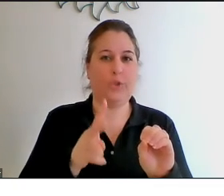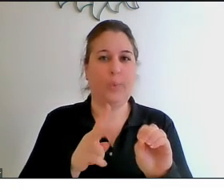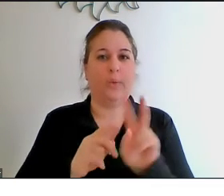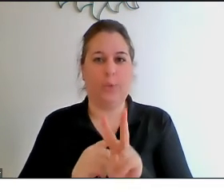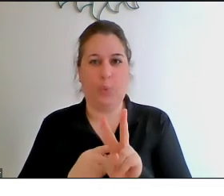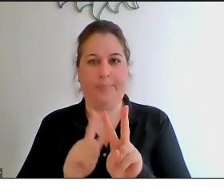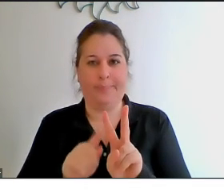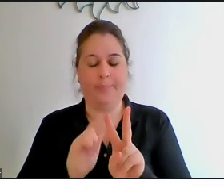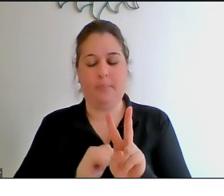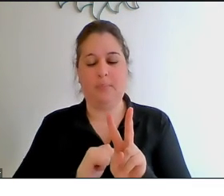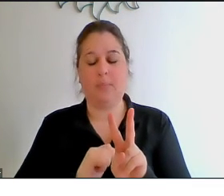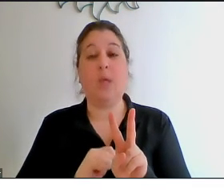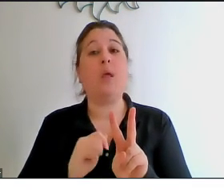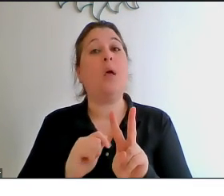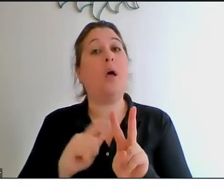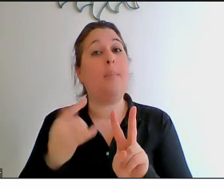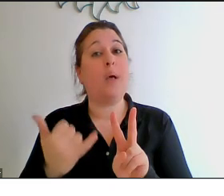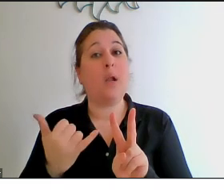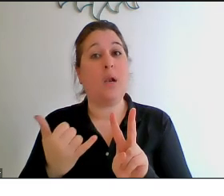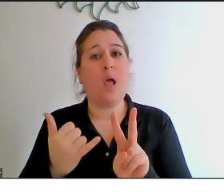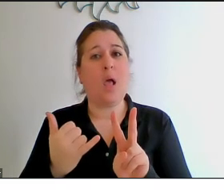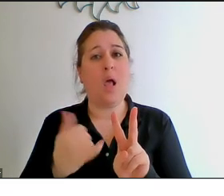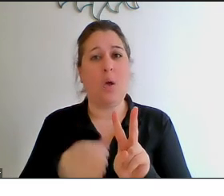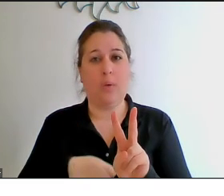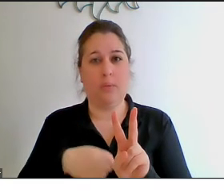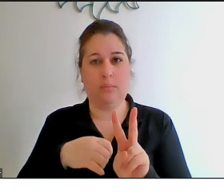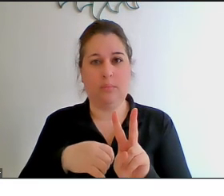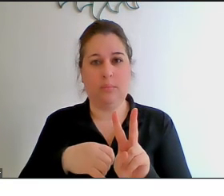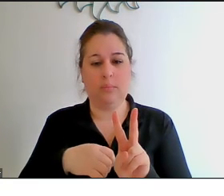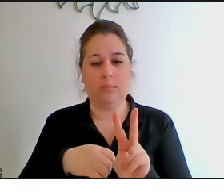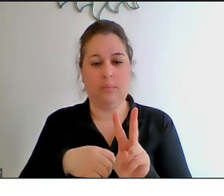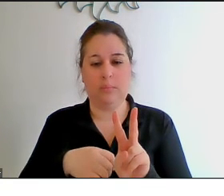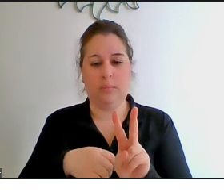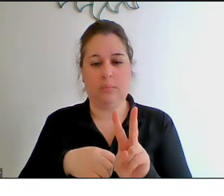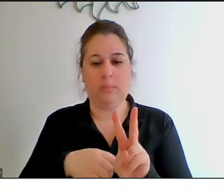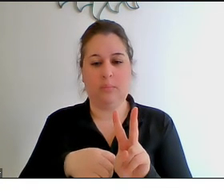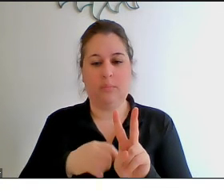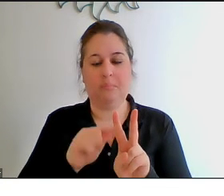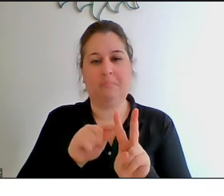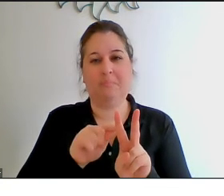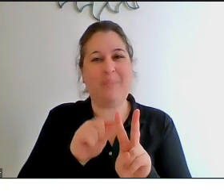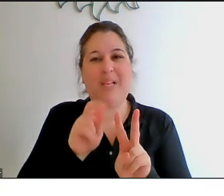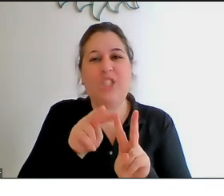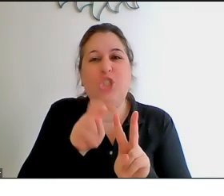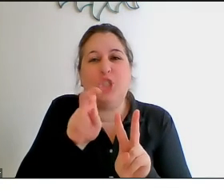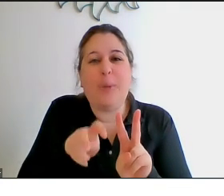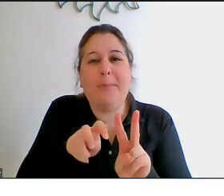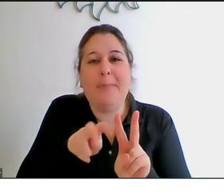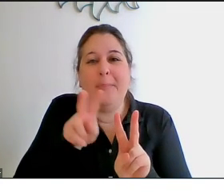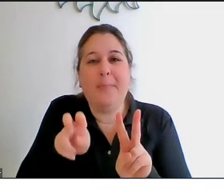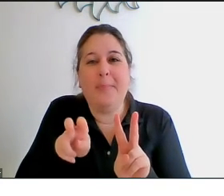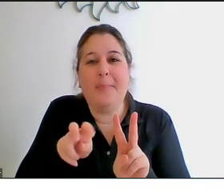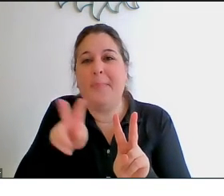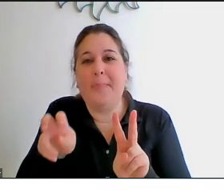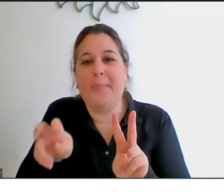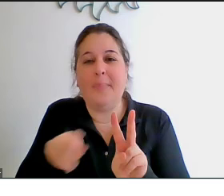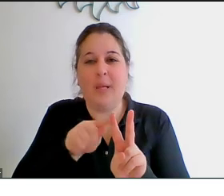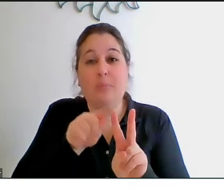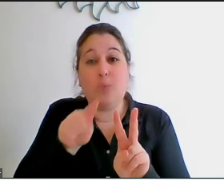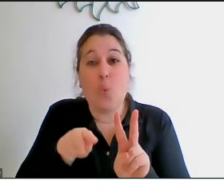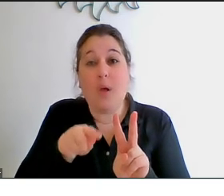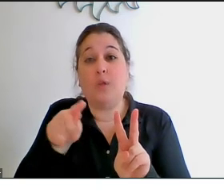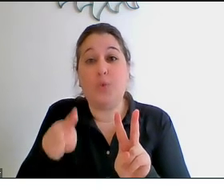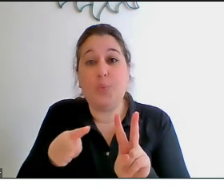6. Okay, well, it's kind of hard for me to determine how much 6 is. So I'm just going to go straight down here and I'm going to do little jumps.